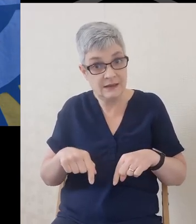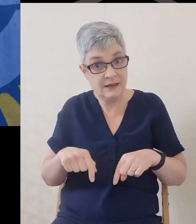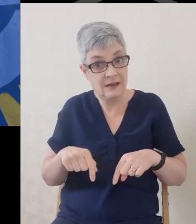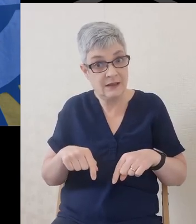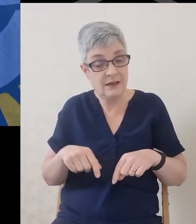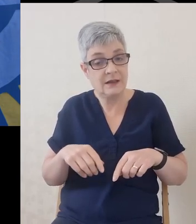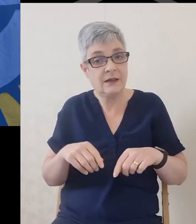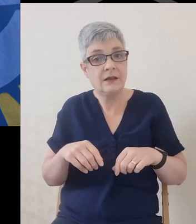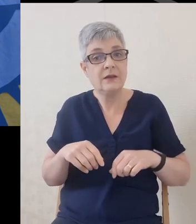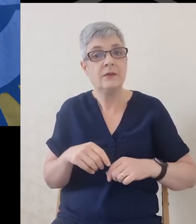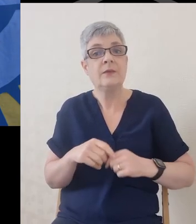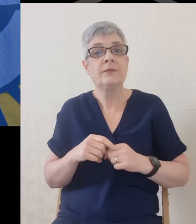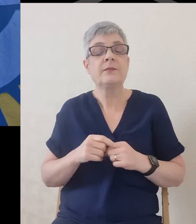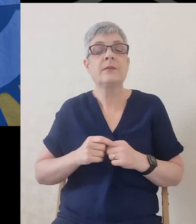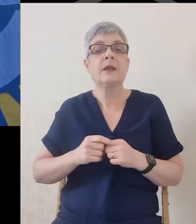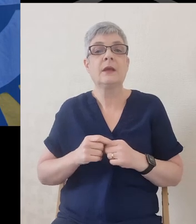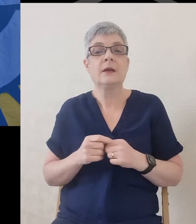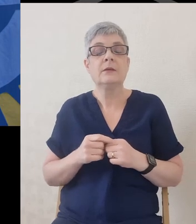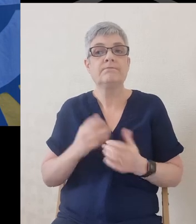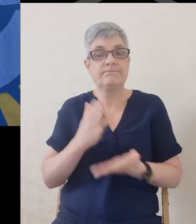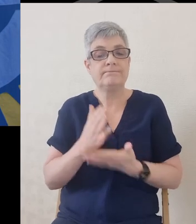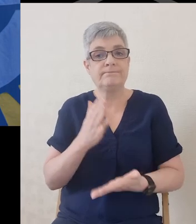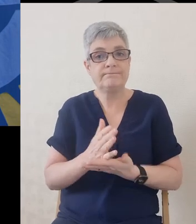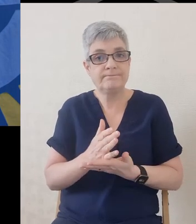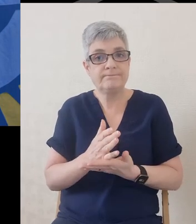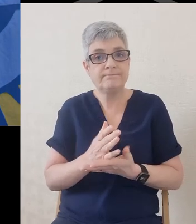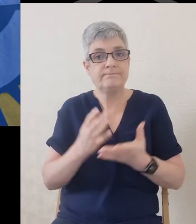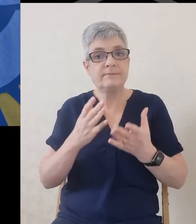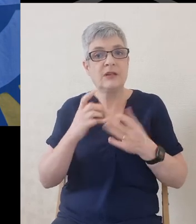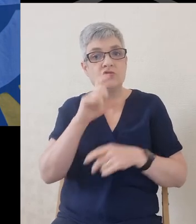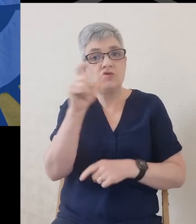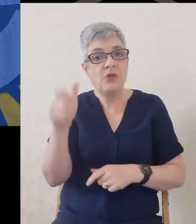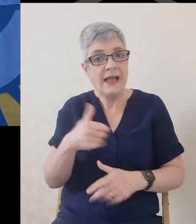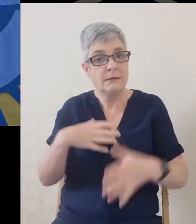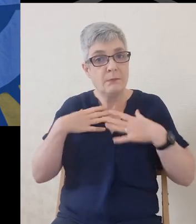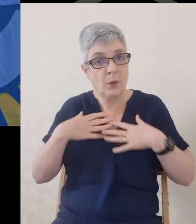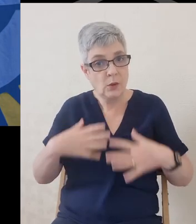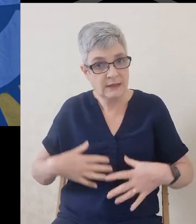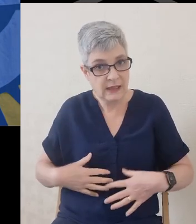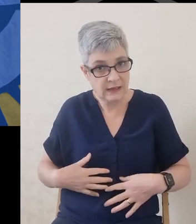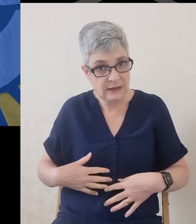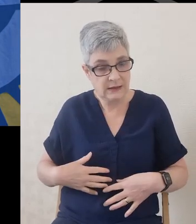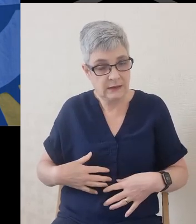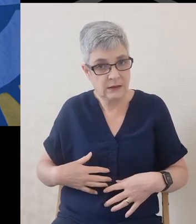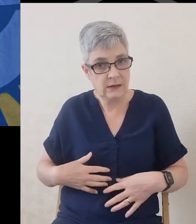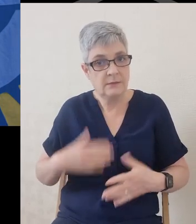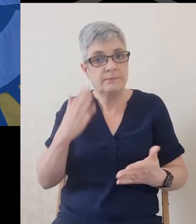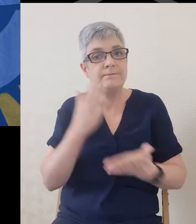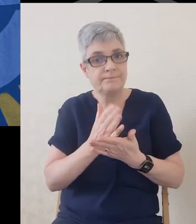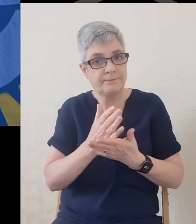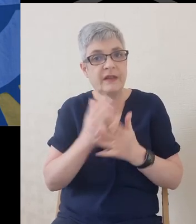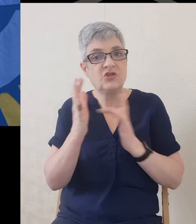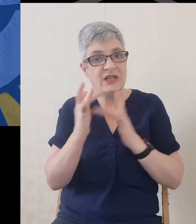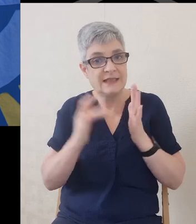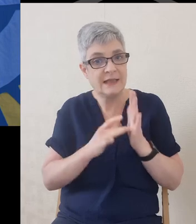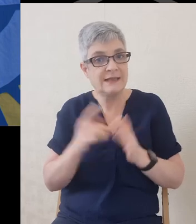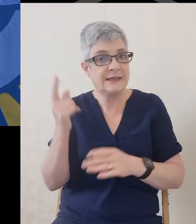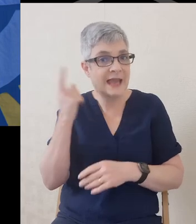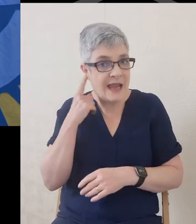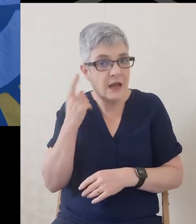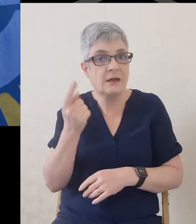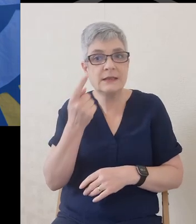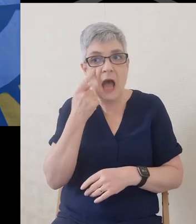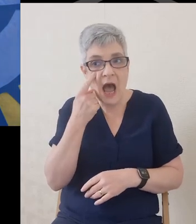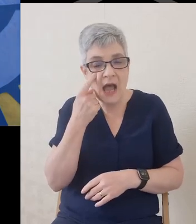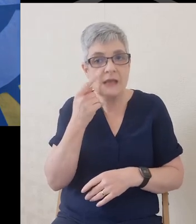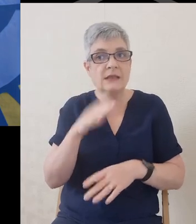and beginning, to be the body of Christ, to be Jesus' ears and eyes